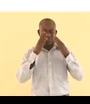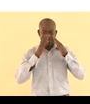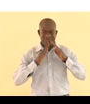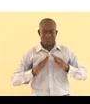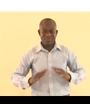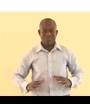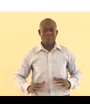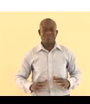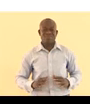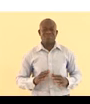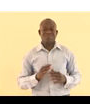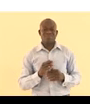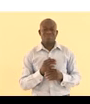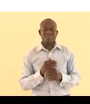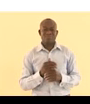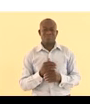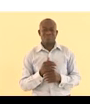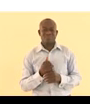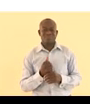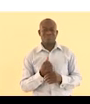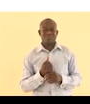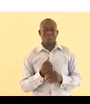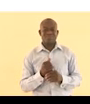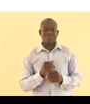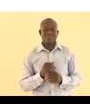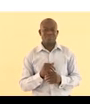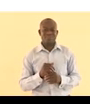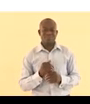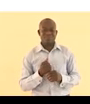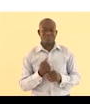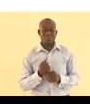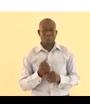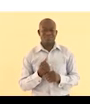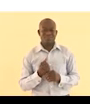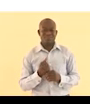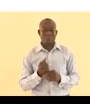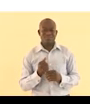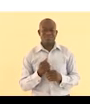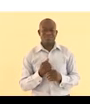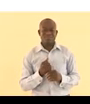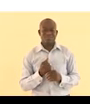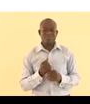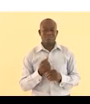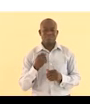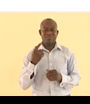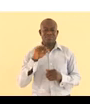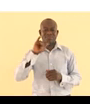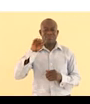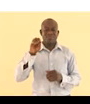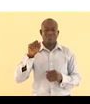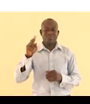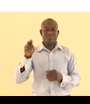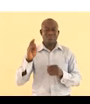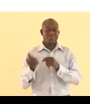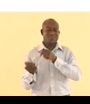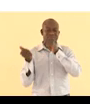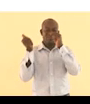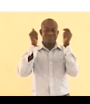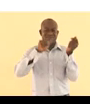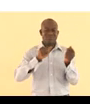also Isaiah's suffering servant. Isaiah 53. And he is John the